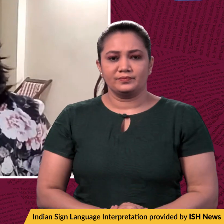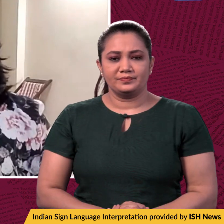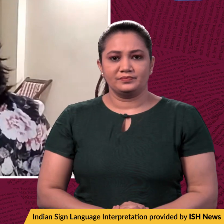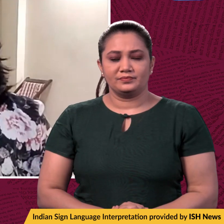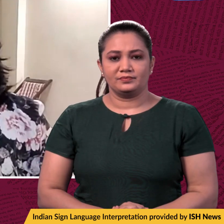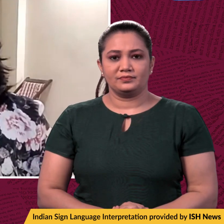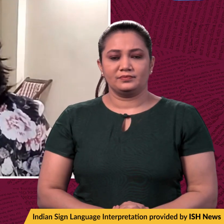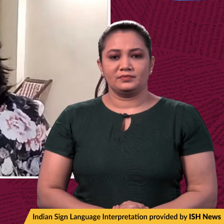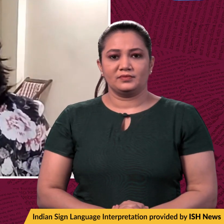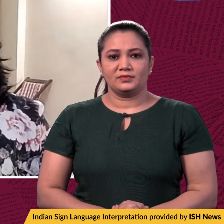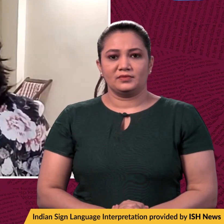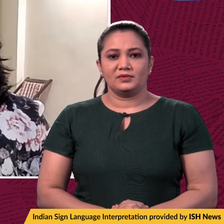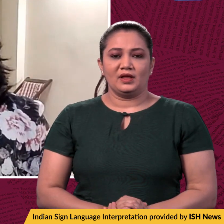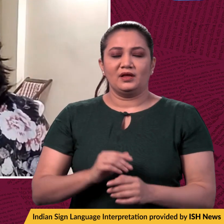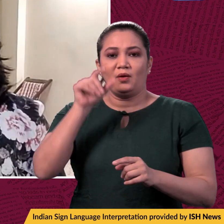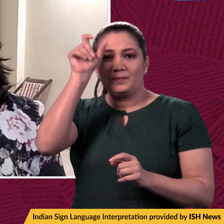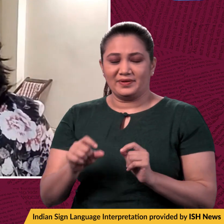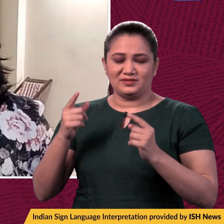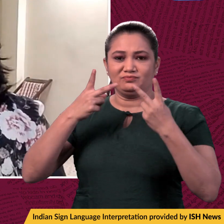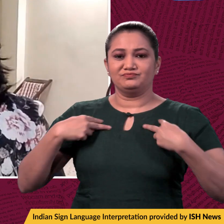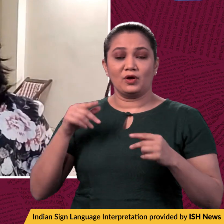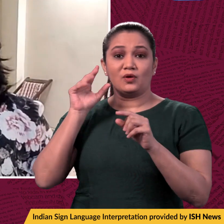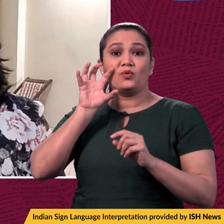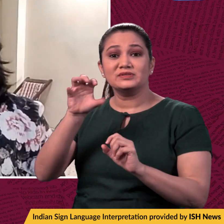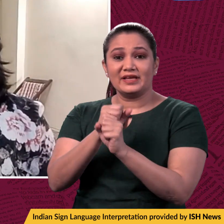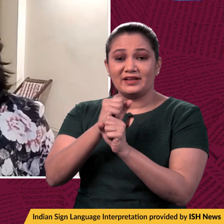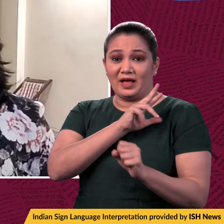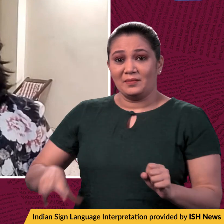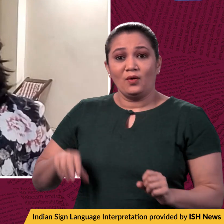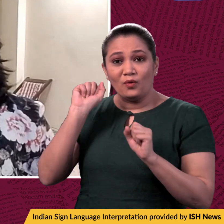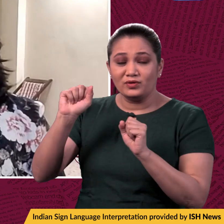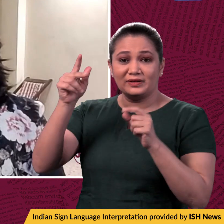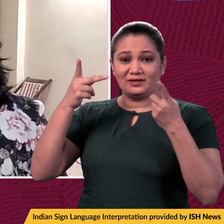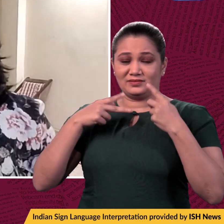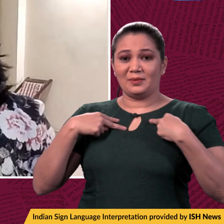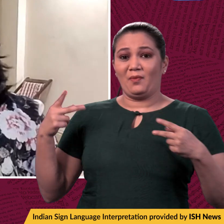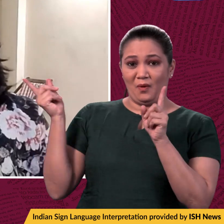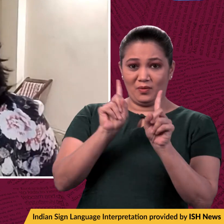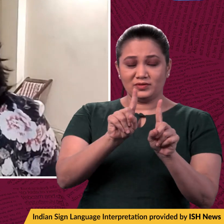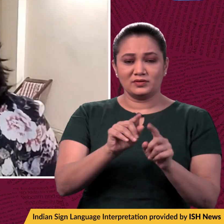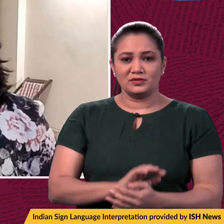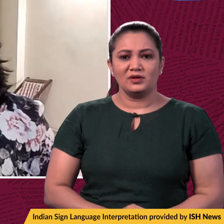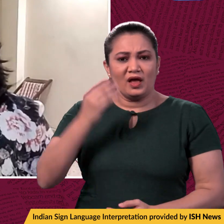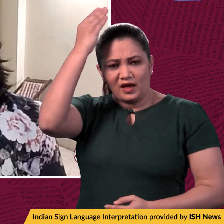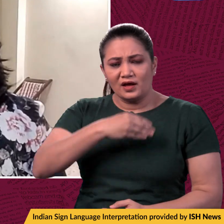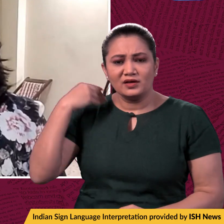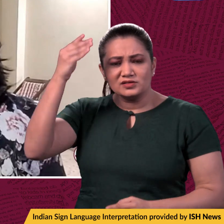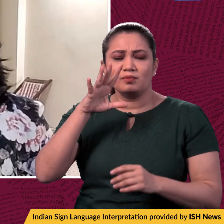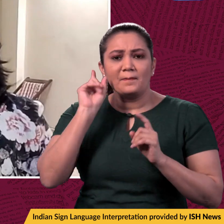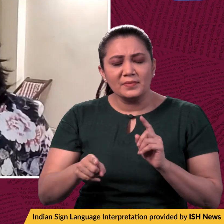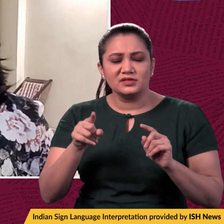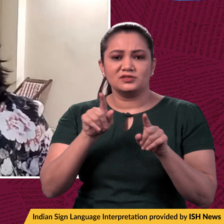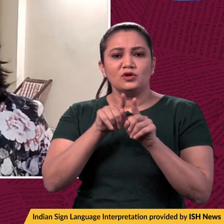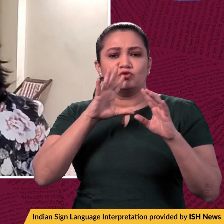controversy. Advocate General, while arguing on behalf of the state of Karnataka, said that the practice of wearing hijab